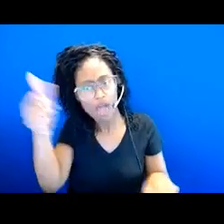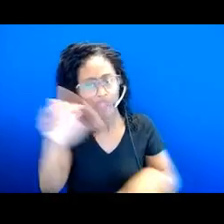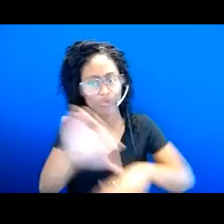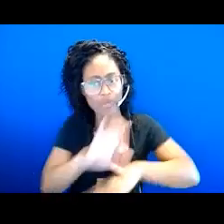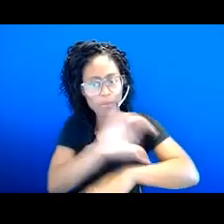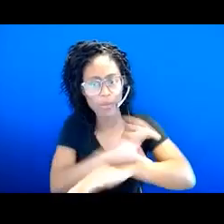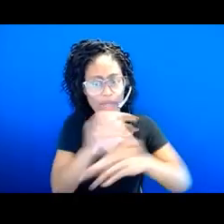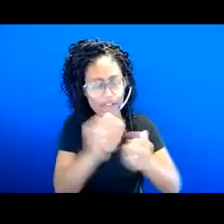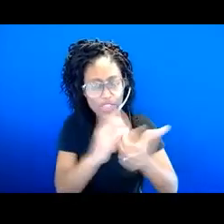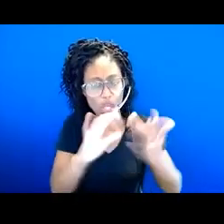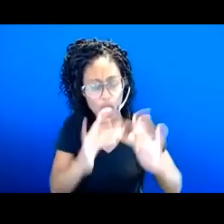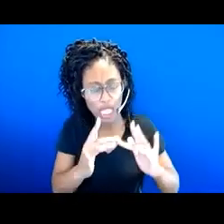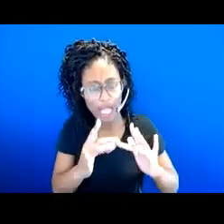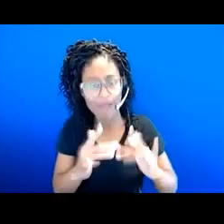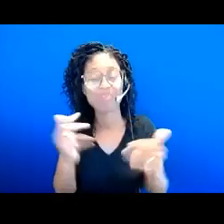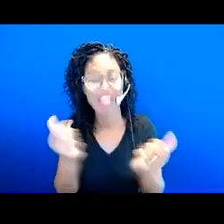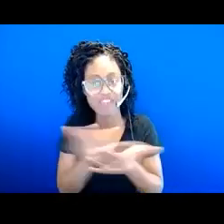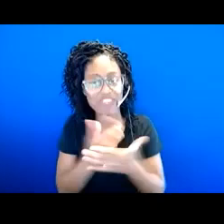everything's dynamic.